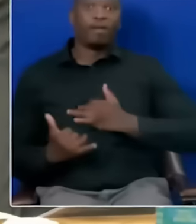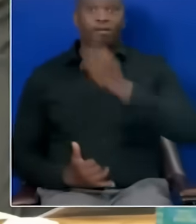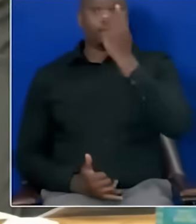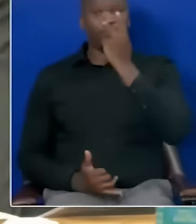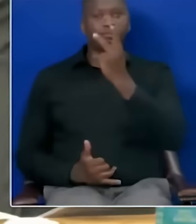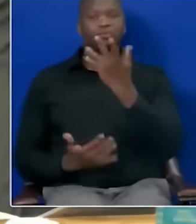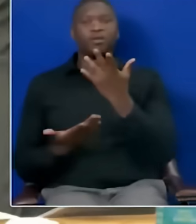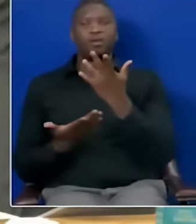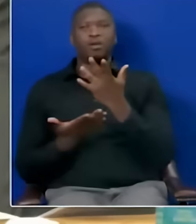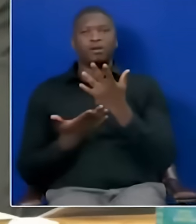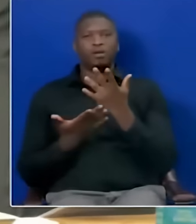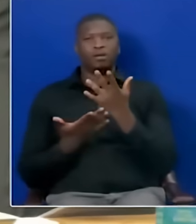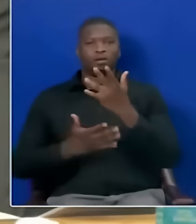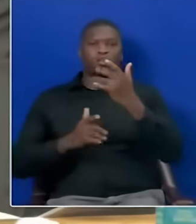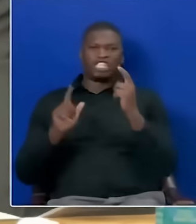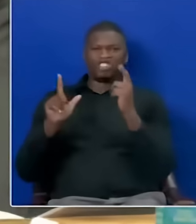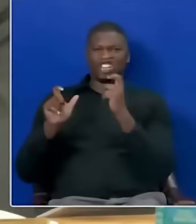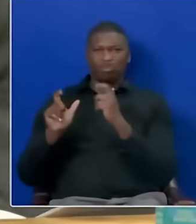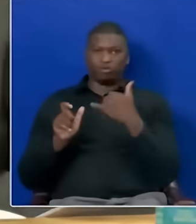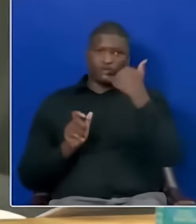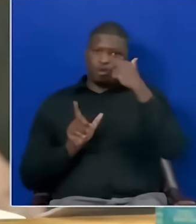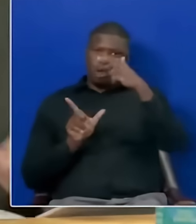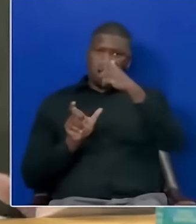the Annexures file?